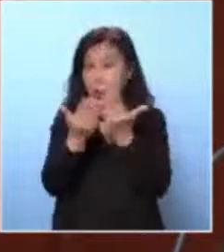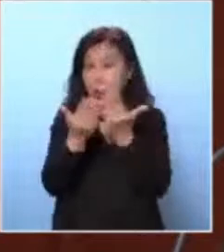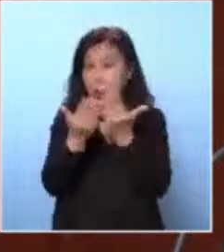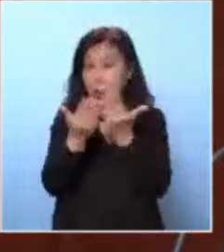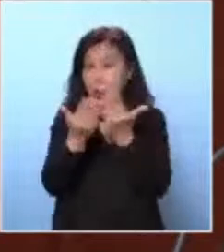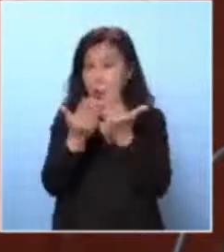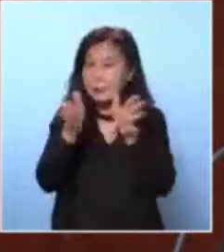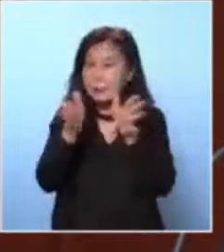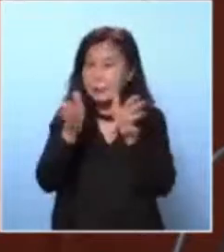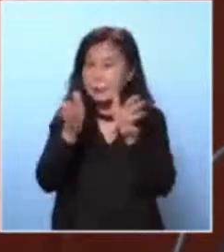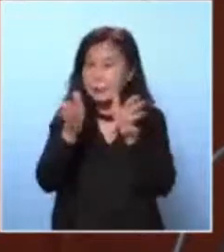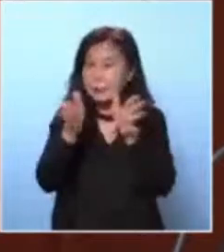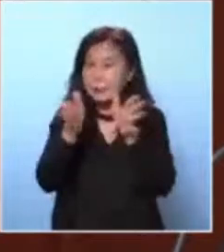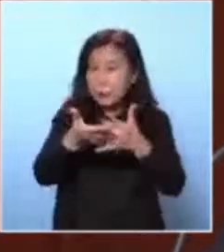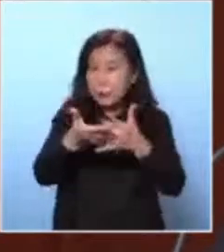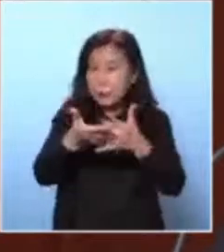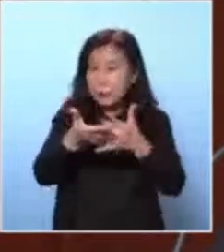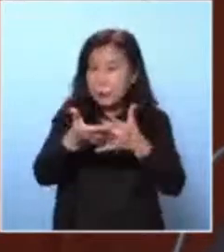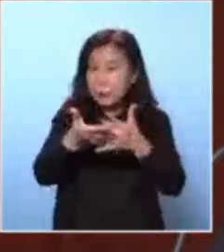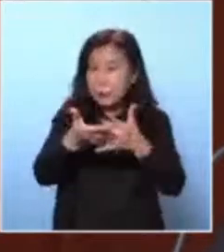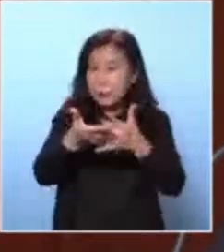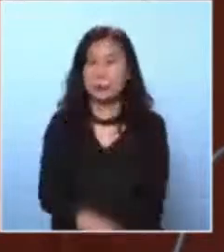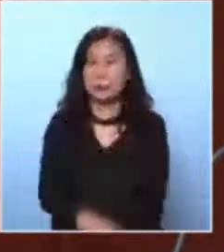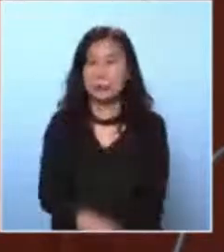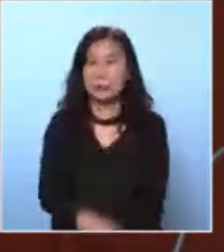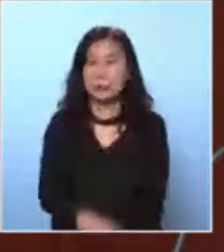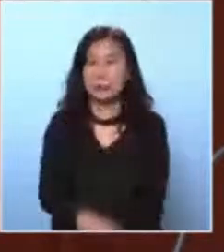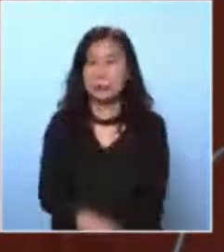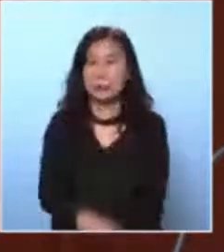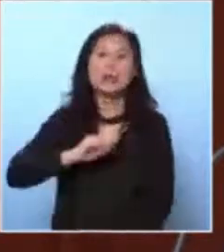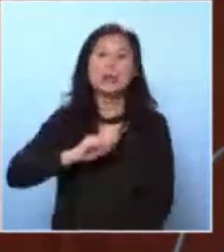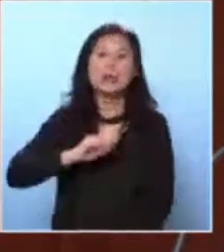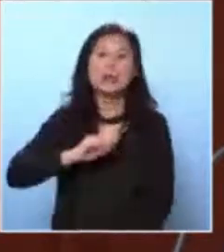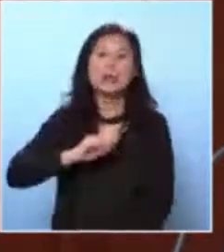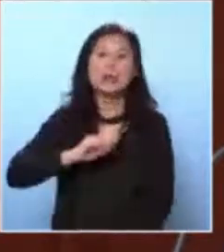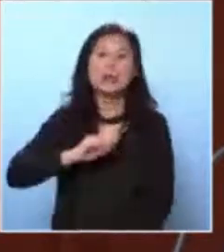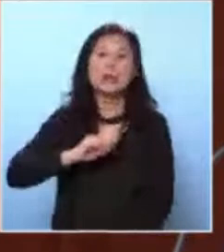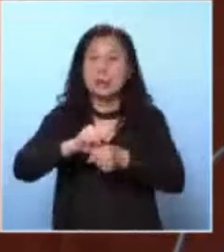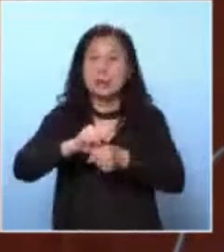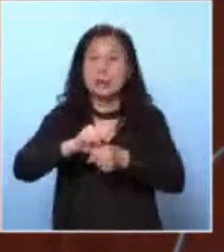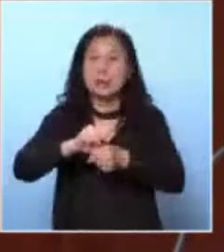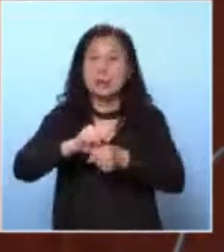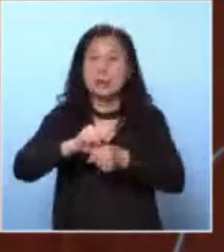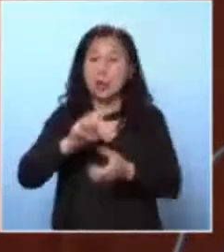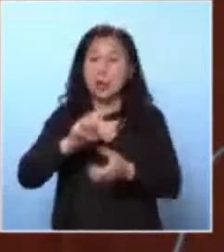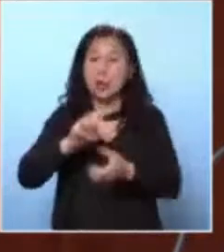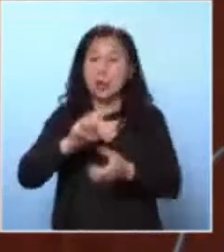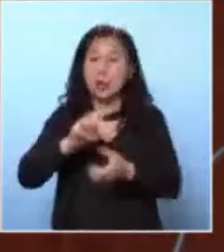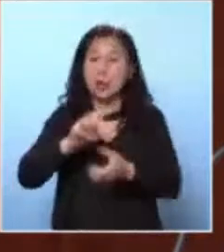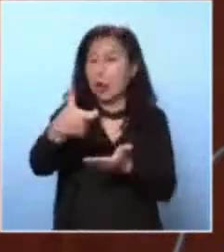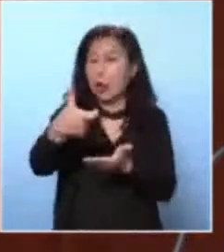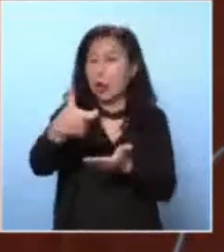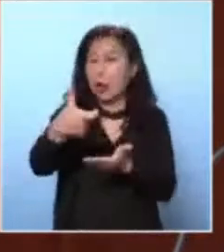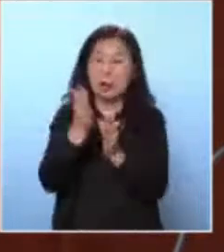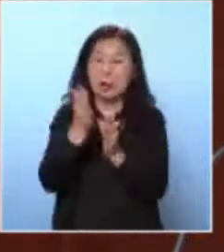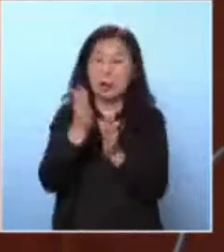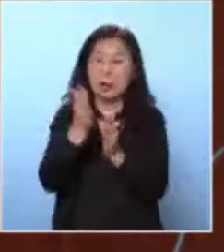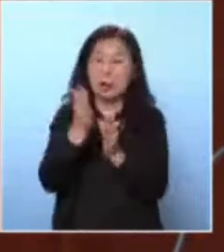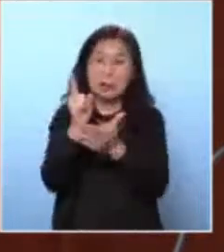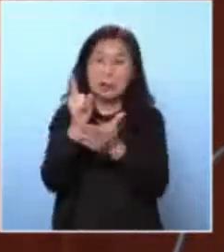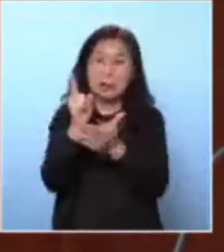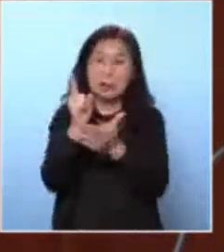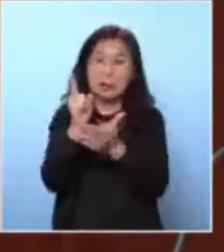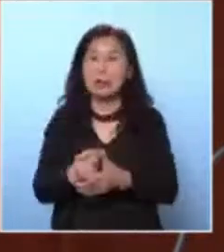high-quality teaching and supporting facilities. 2. Expand scholarship schemes. And last academic year,